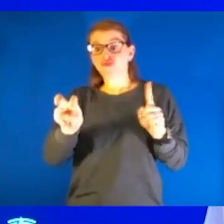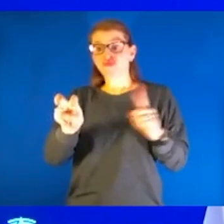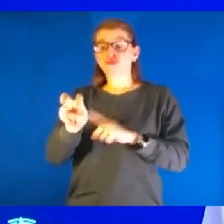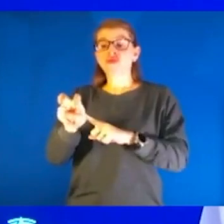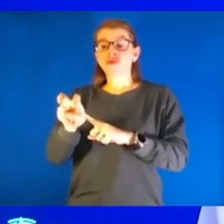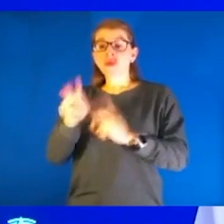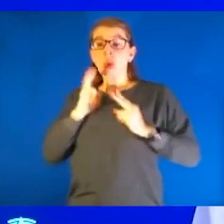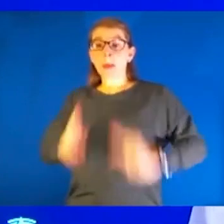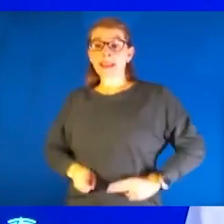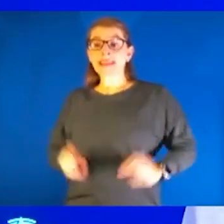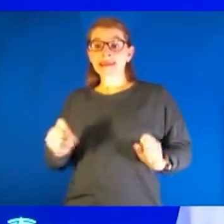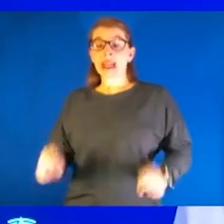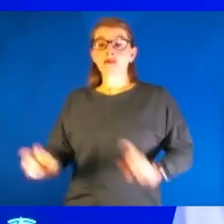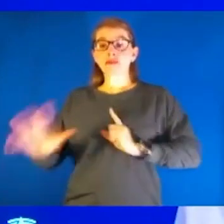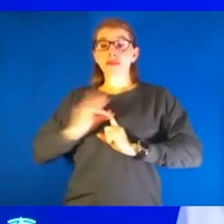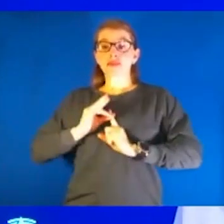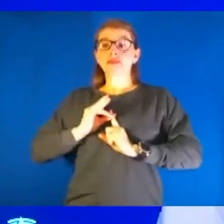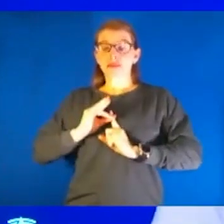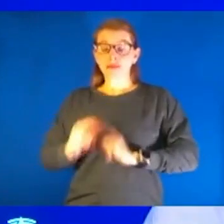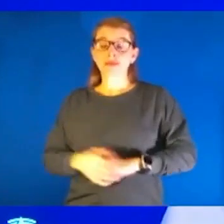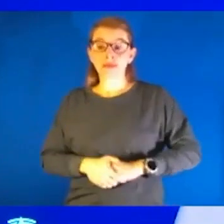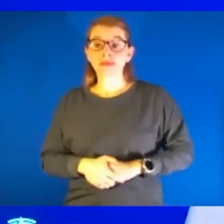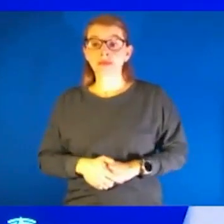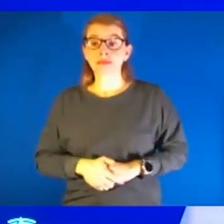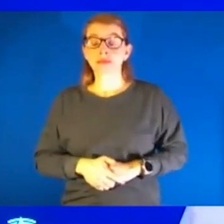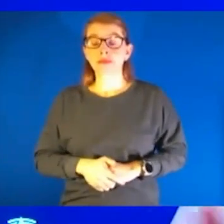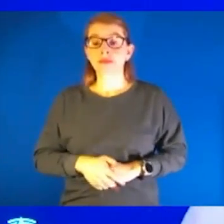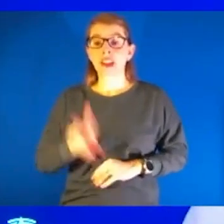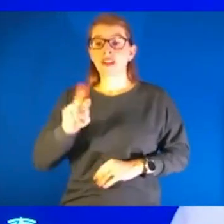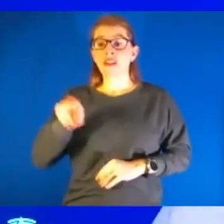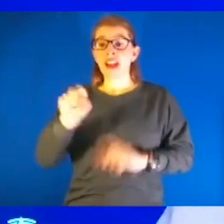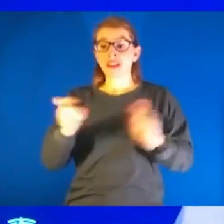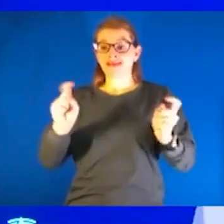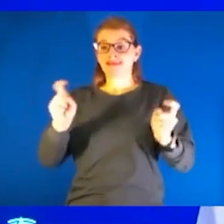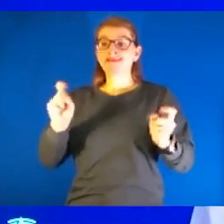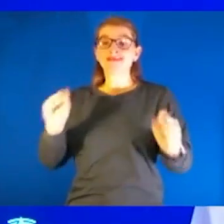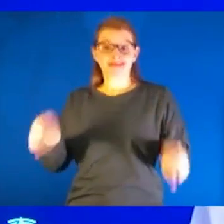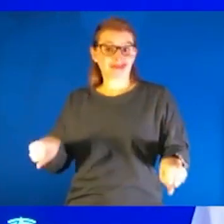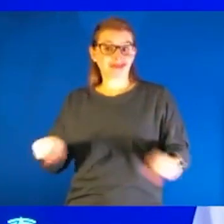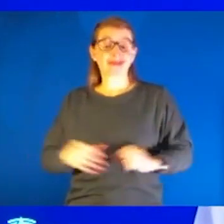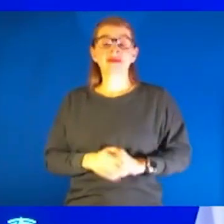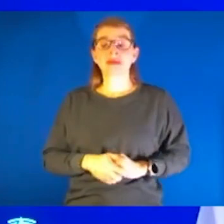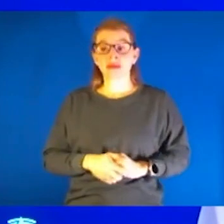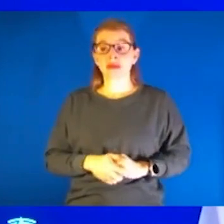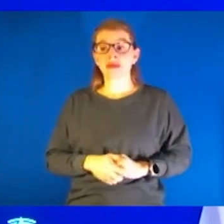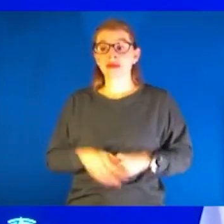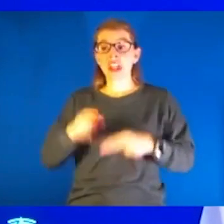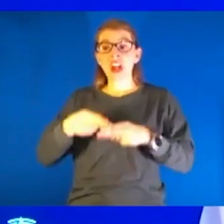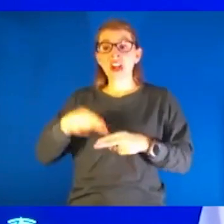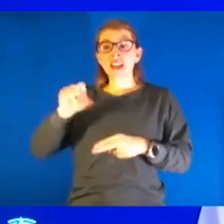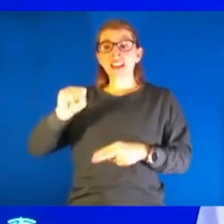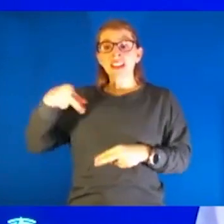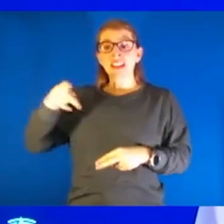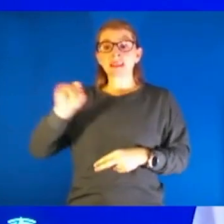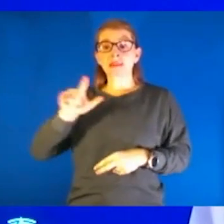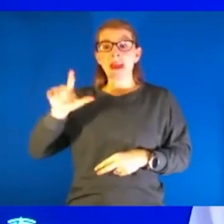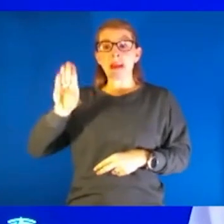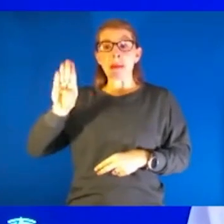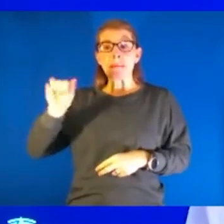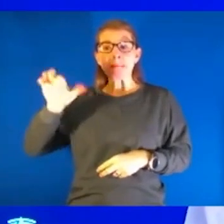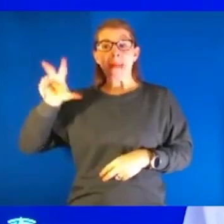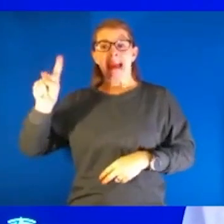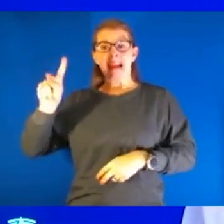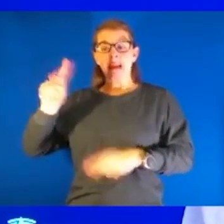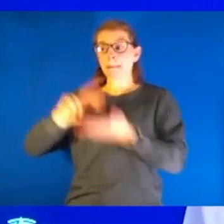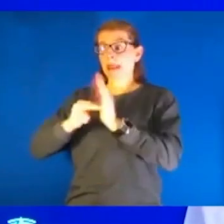this virus can change as it had. There can be certainly spill back over once one of the animals is infected. We don't